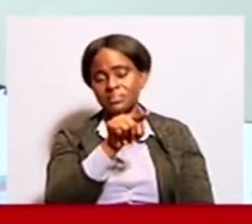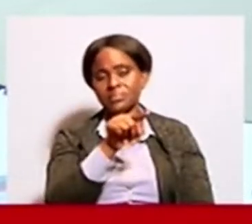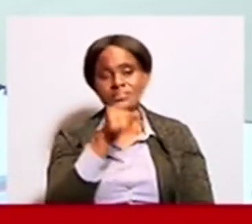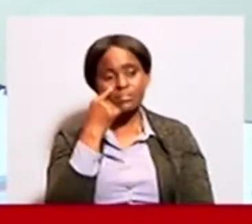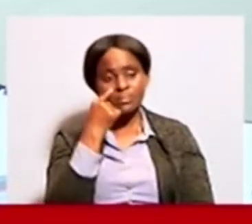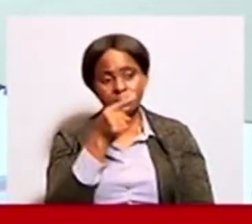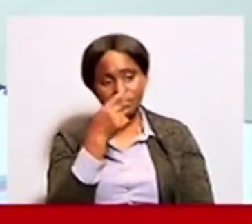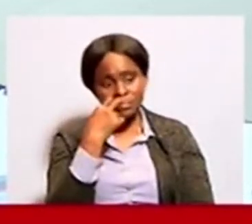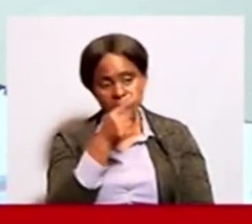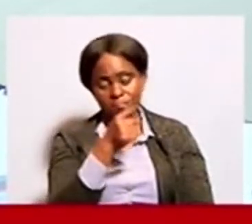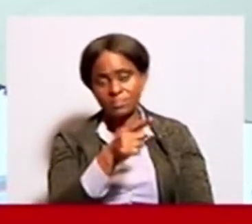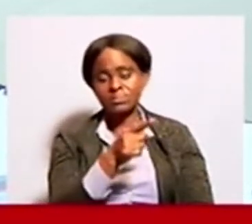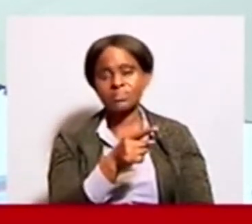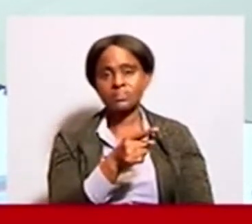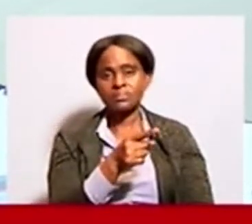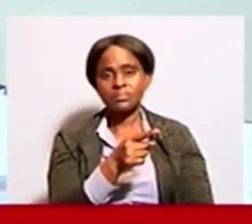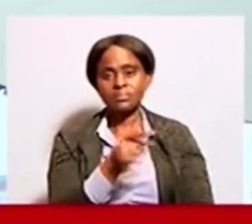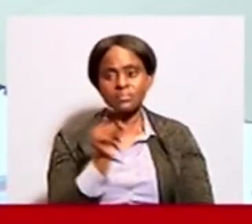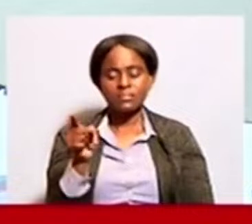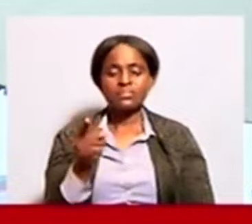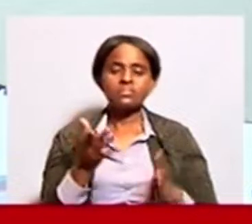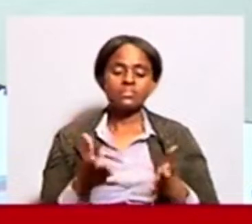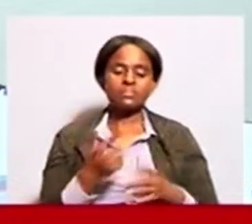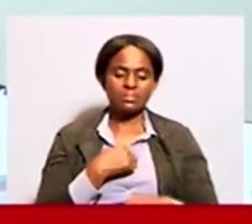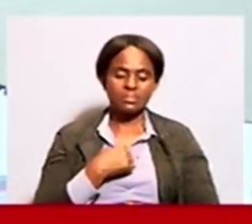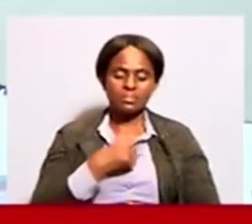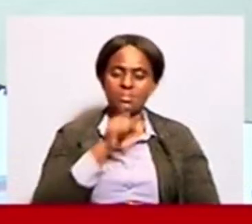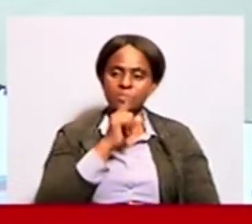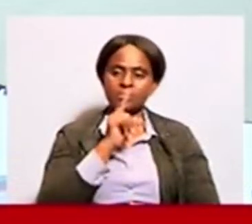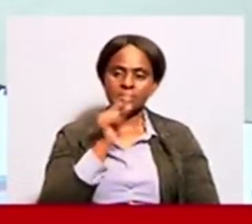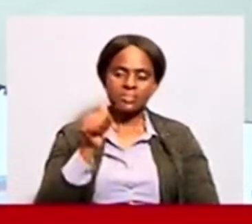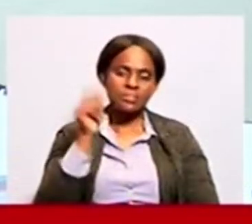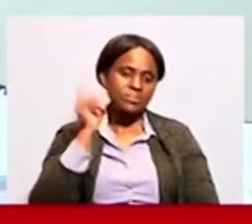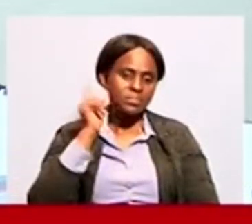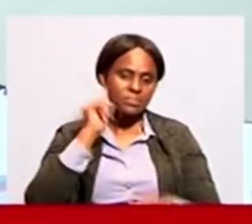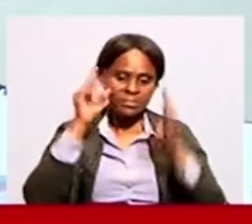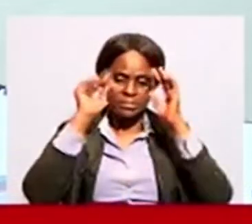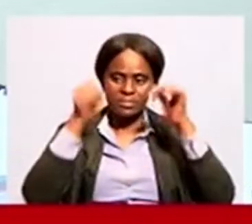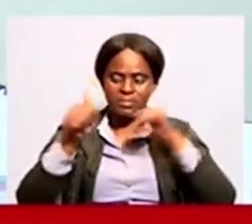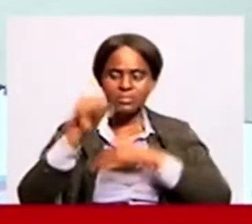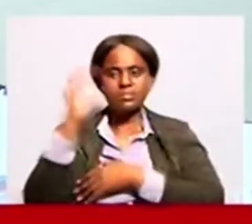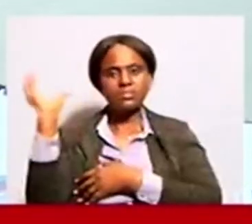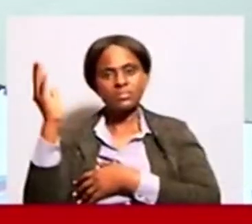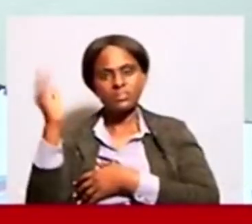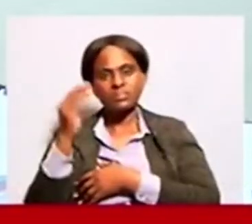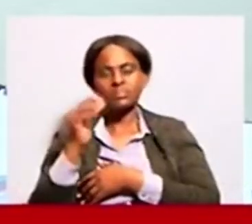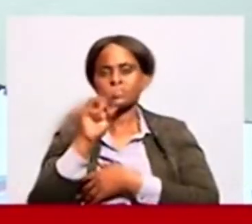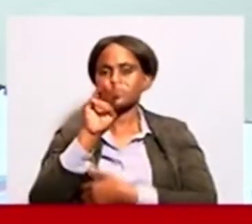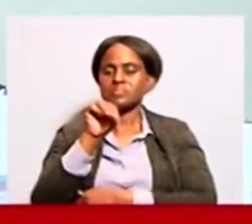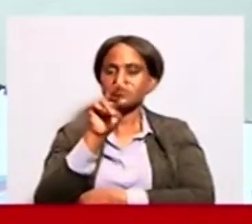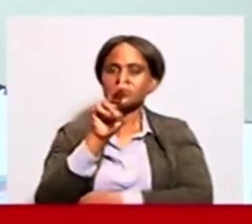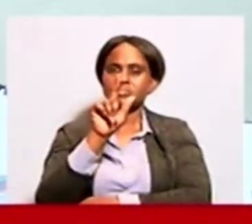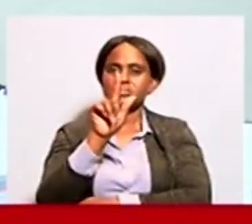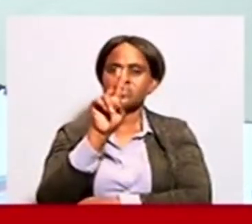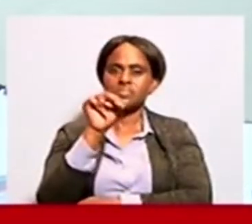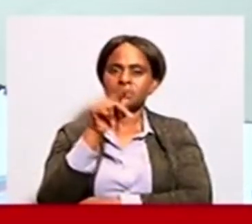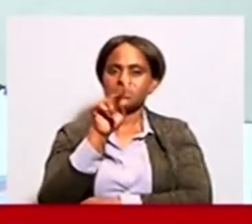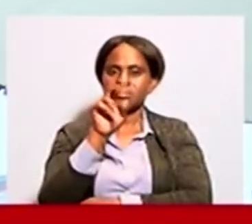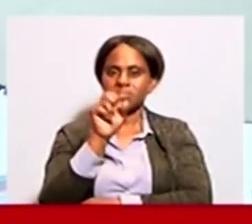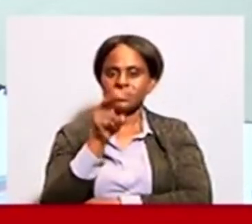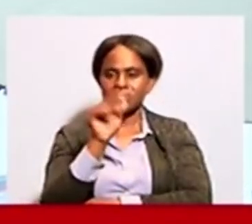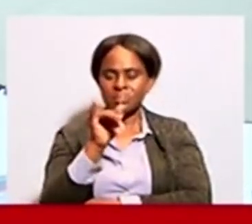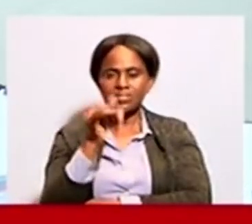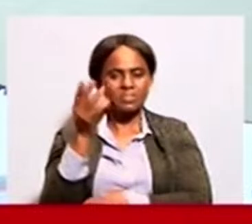it. You were here, I'm sure, or you heard the president when he was addressing at Mulungushi a few weeks ago.